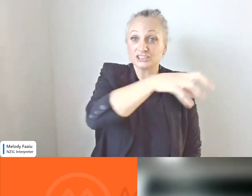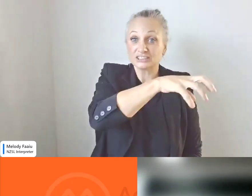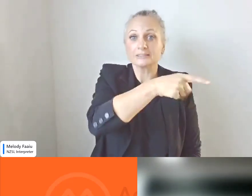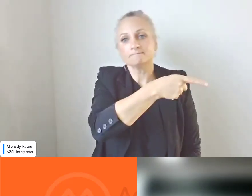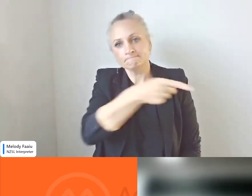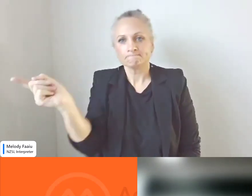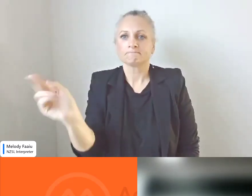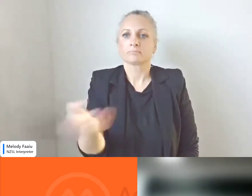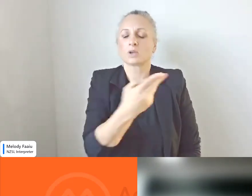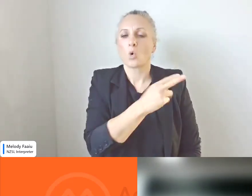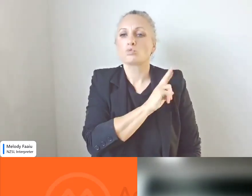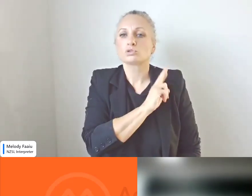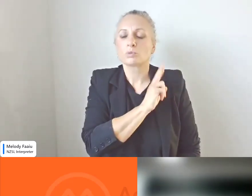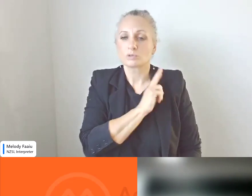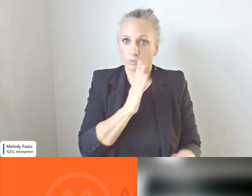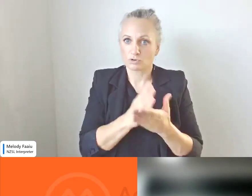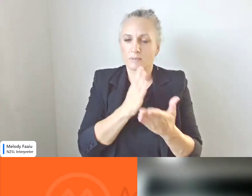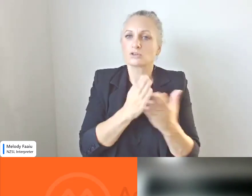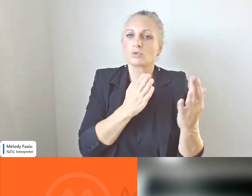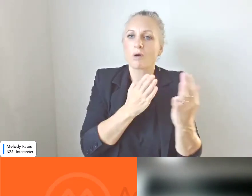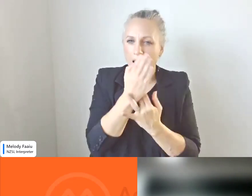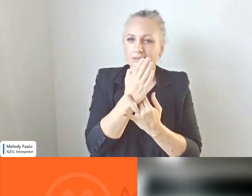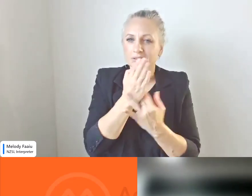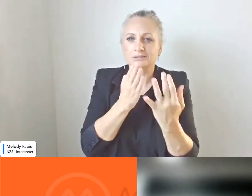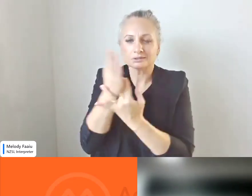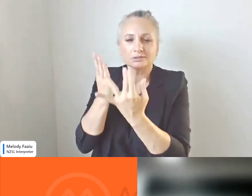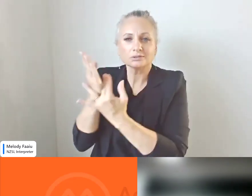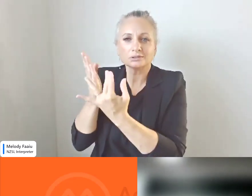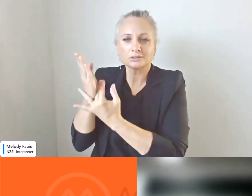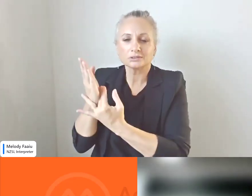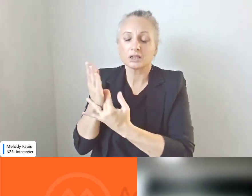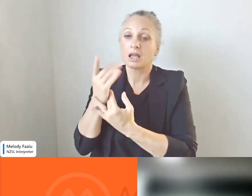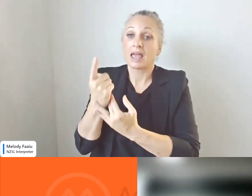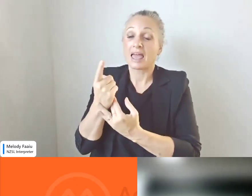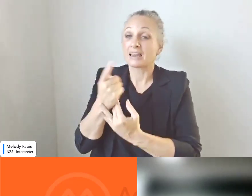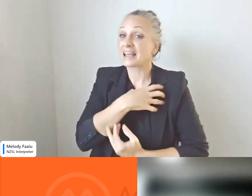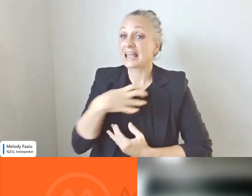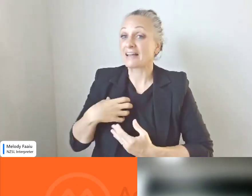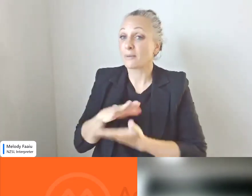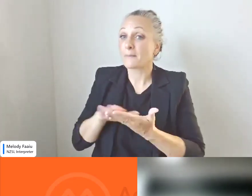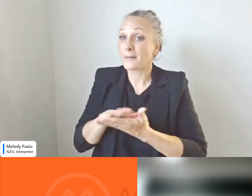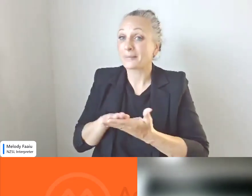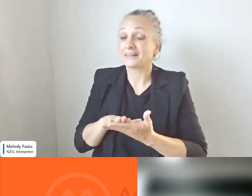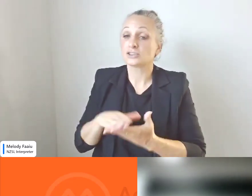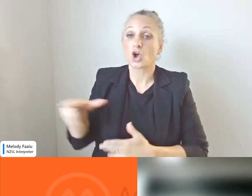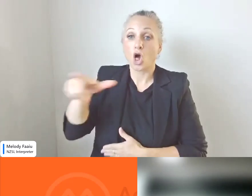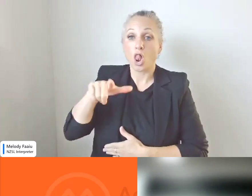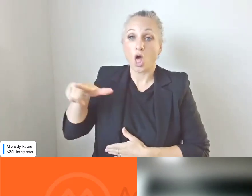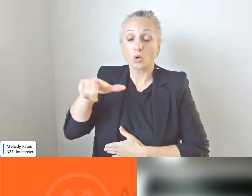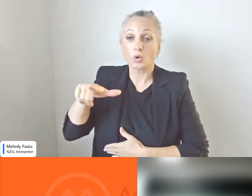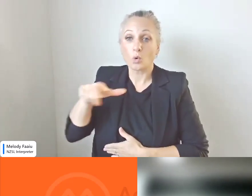not just to think about central government, but also local government, employers and business, the